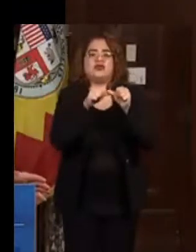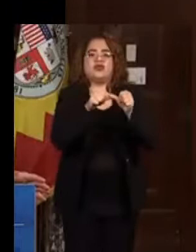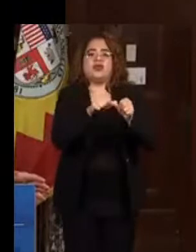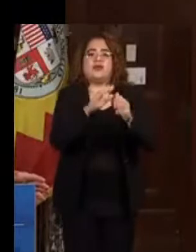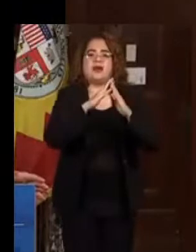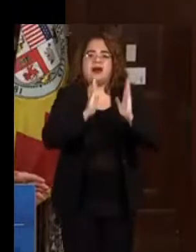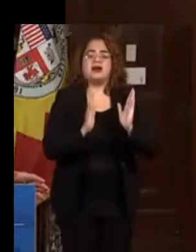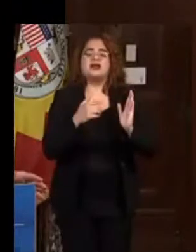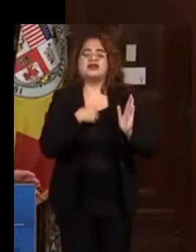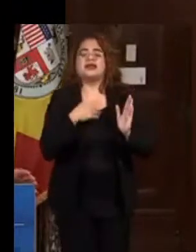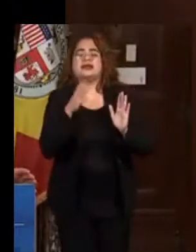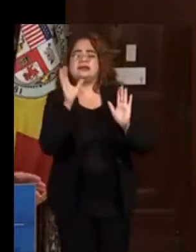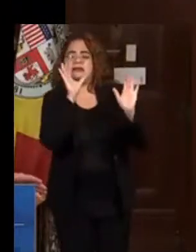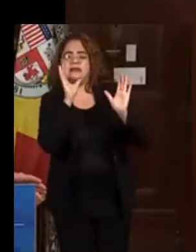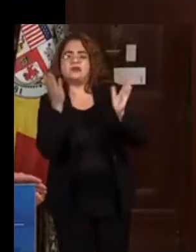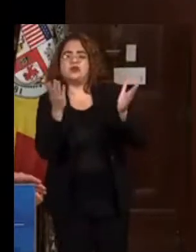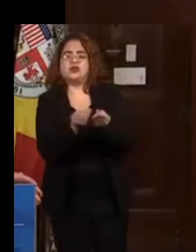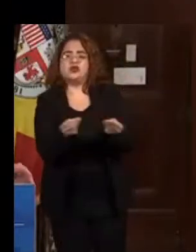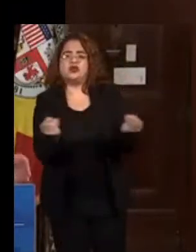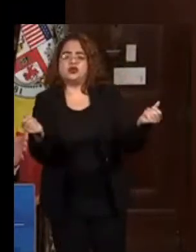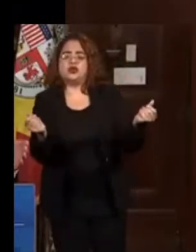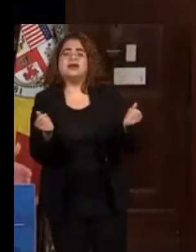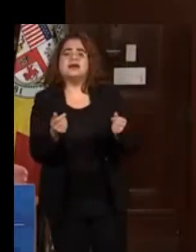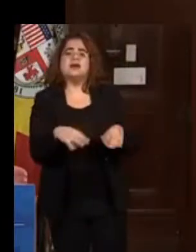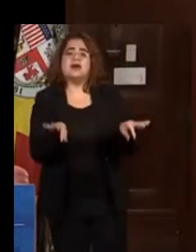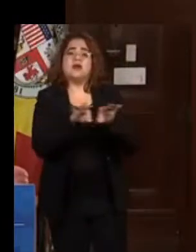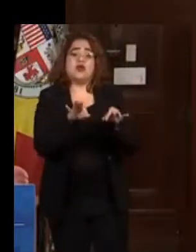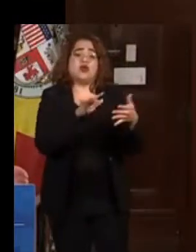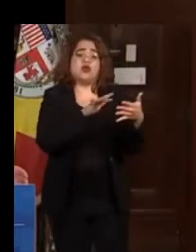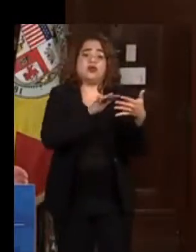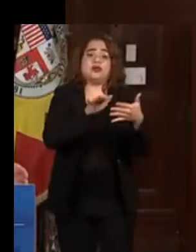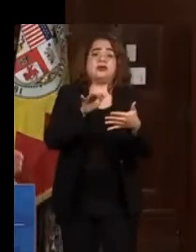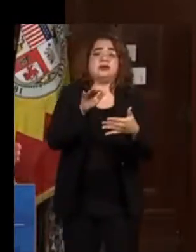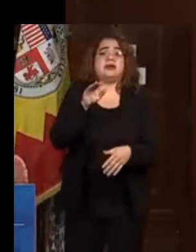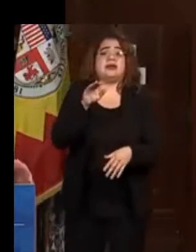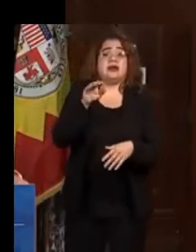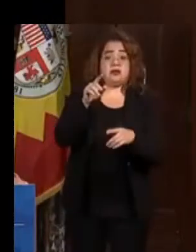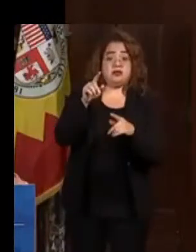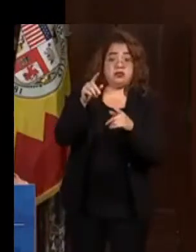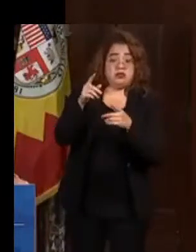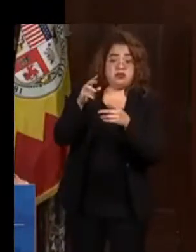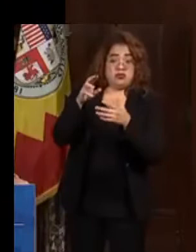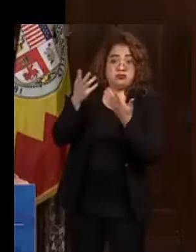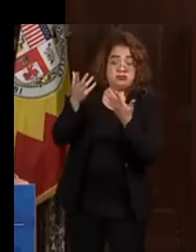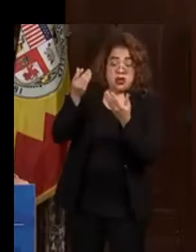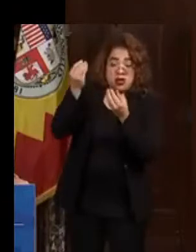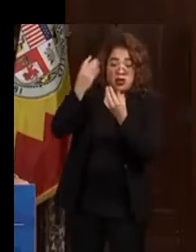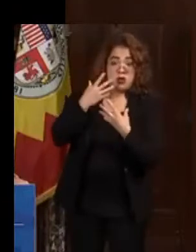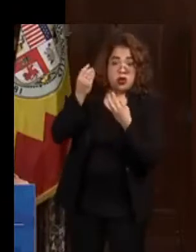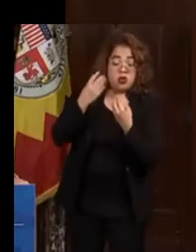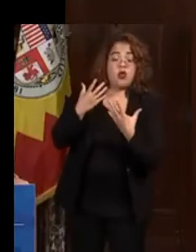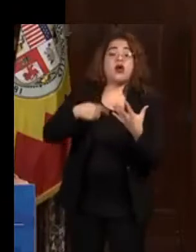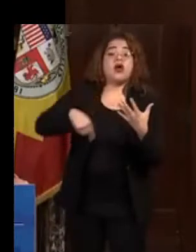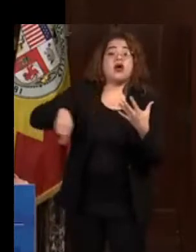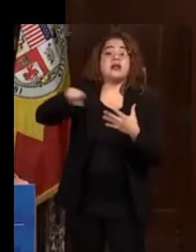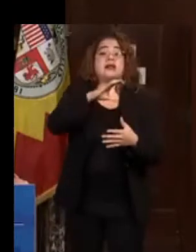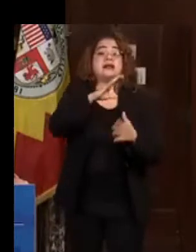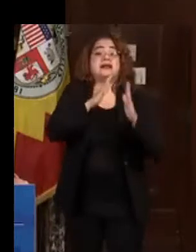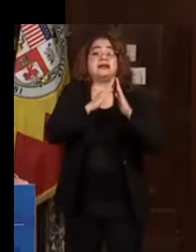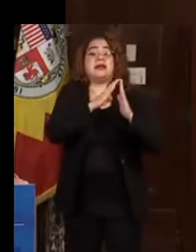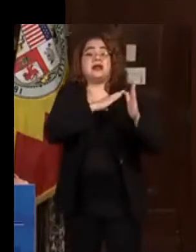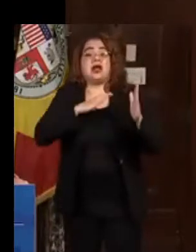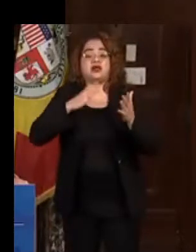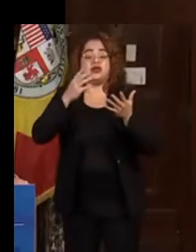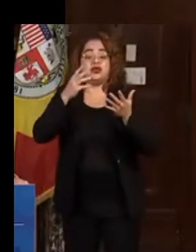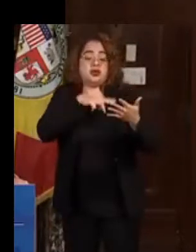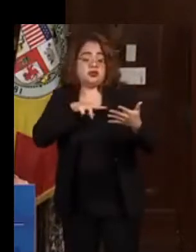those solutions. I think it merits studying. I'd like that report to be turned around quickly and together with the City Council to make an informed decision. But the more